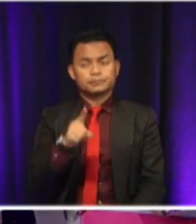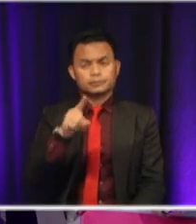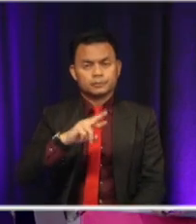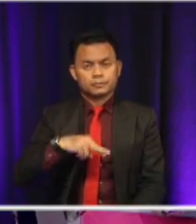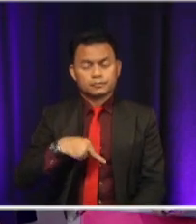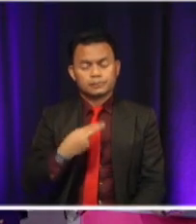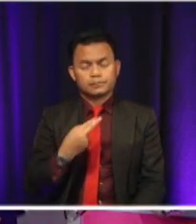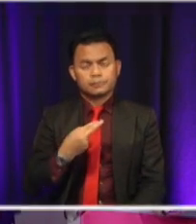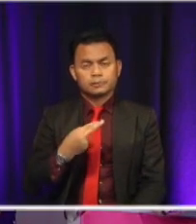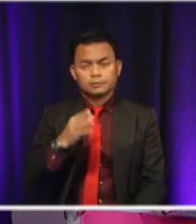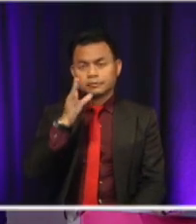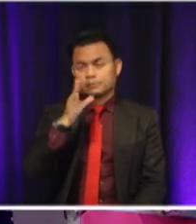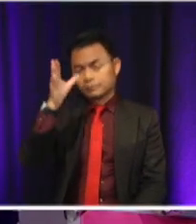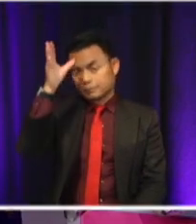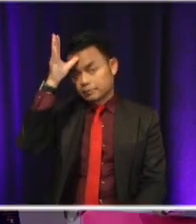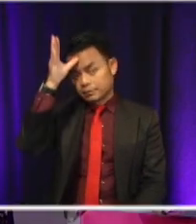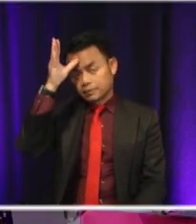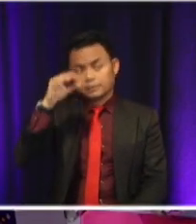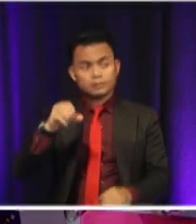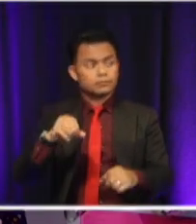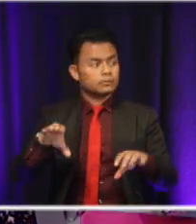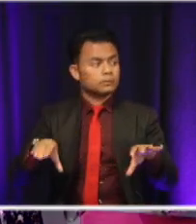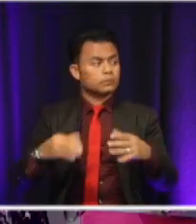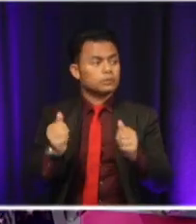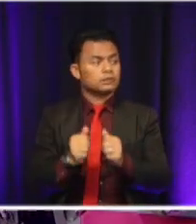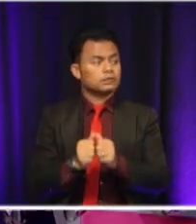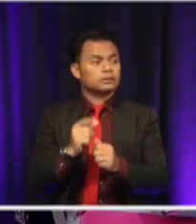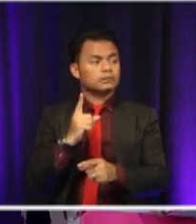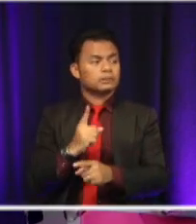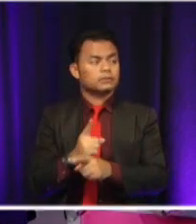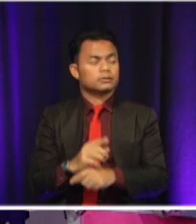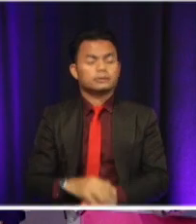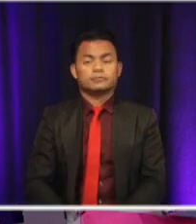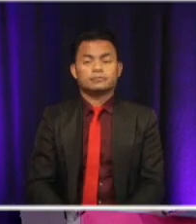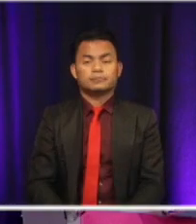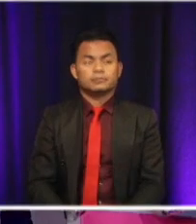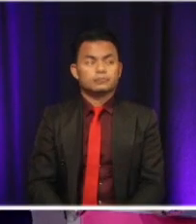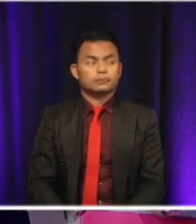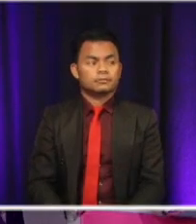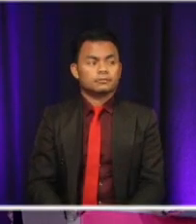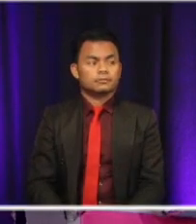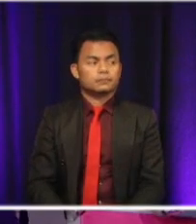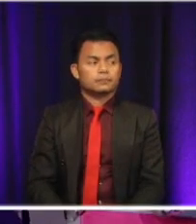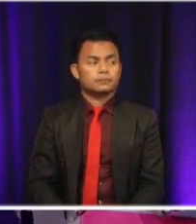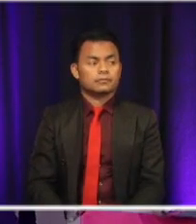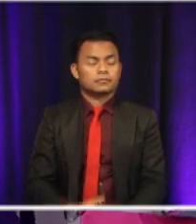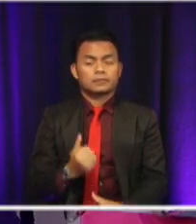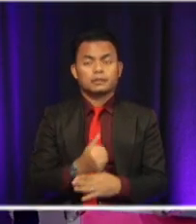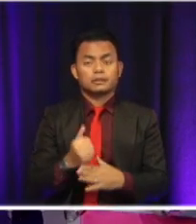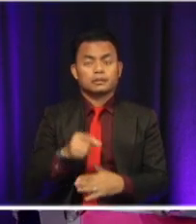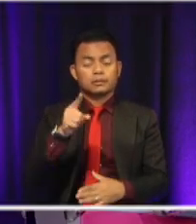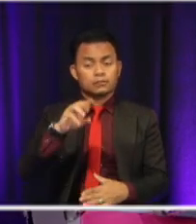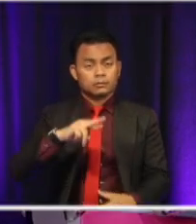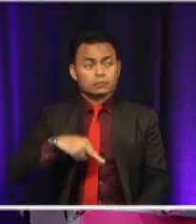the parents did the right thing, sending their children to that island? Or do you think